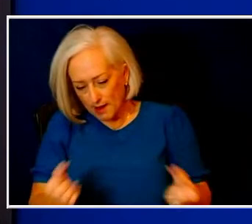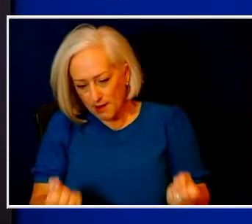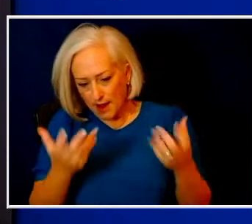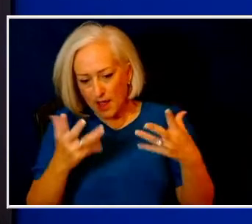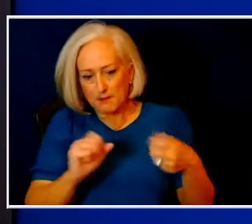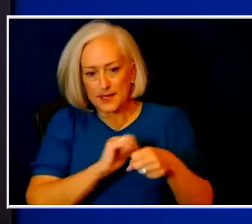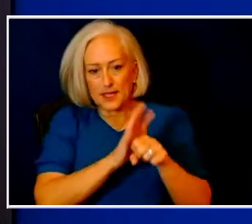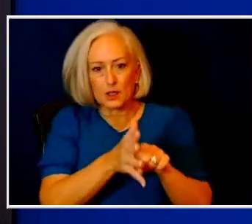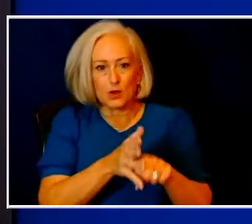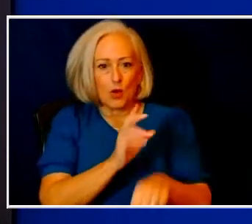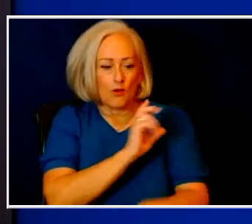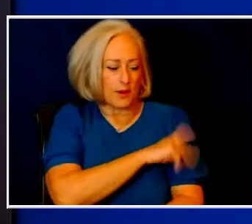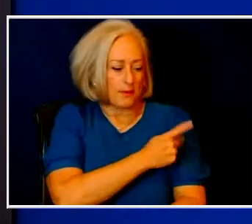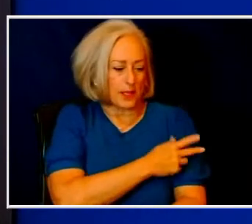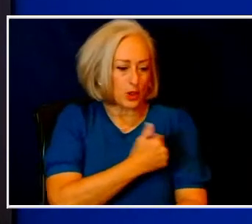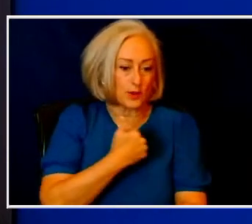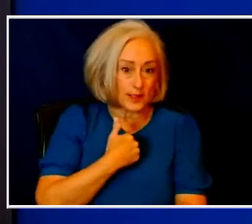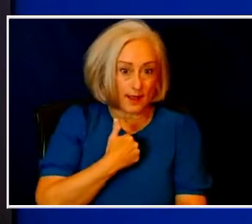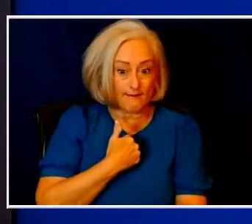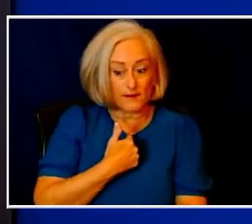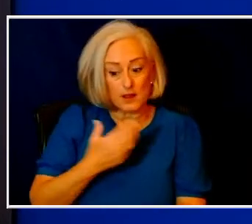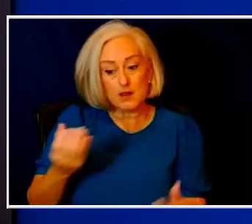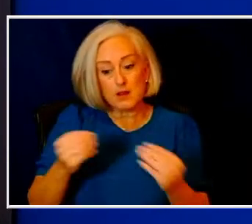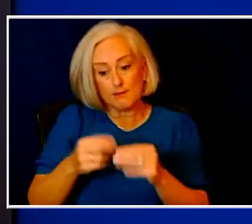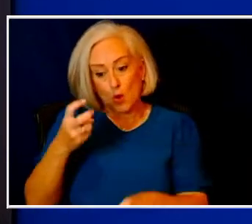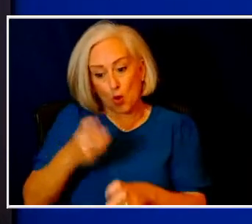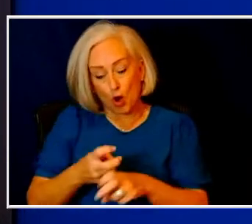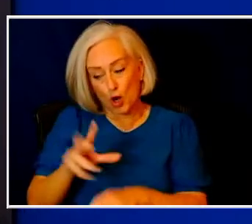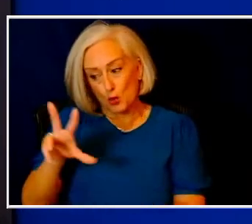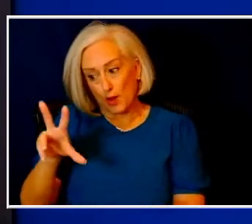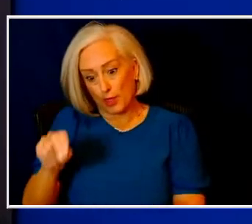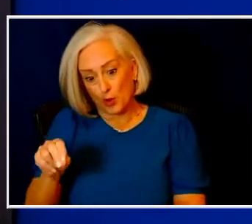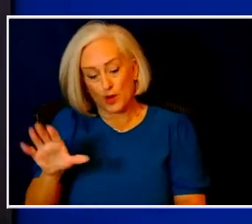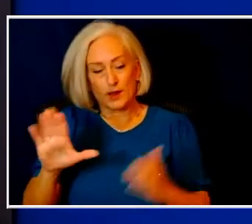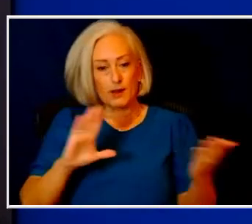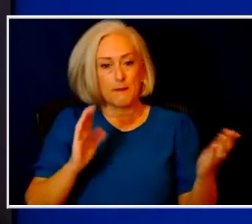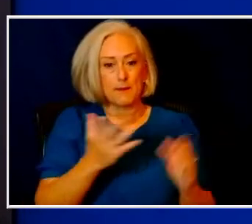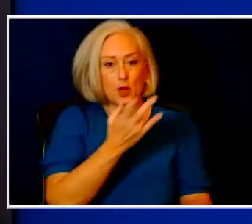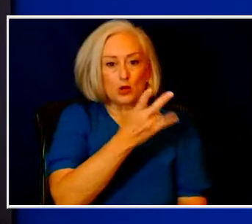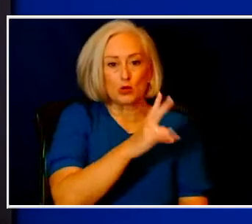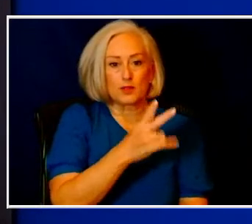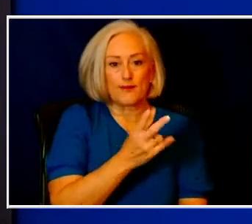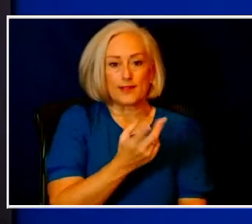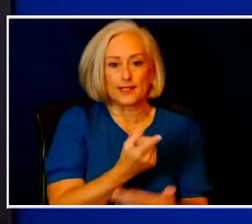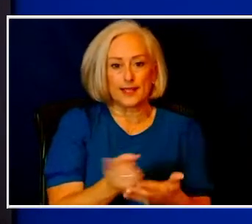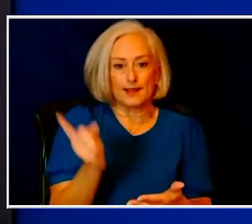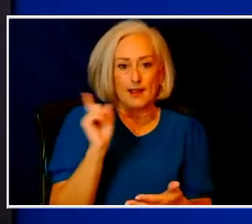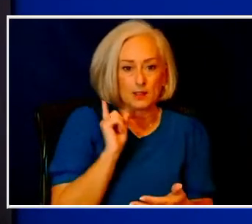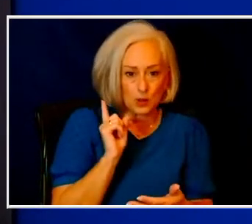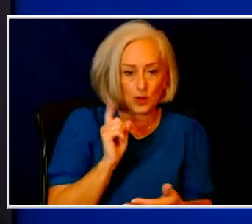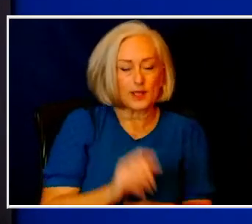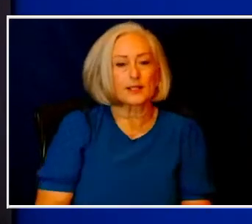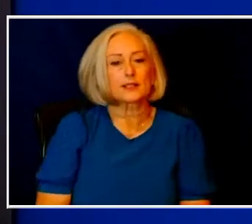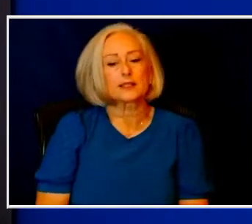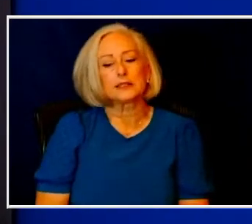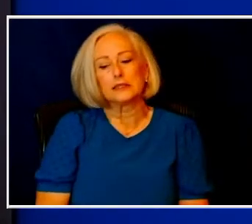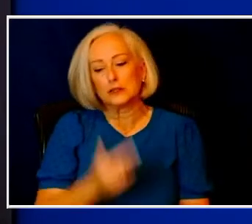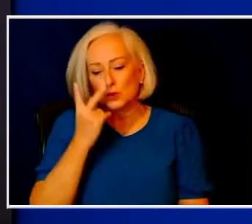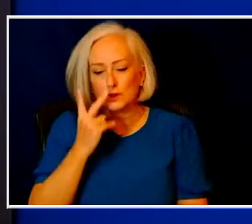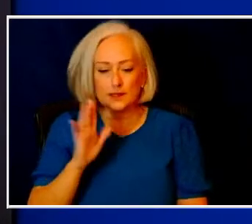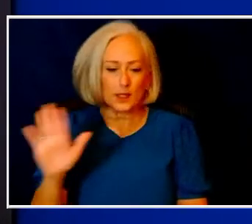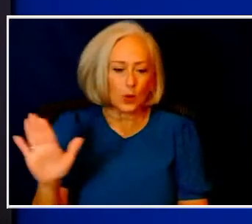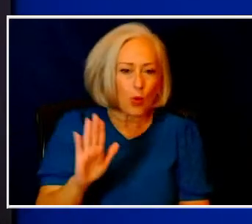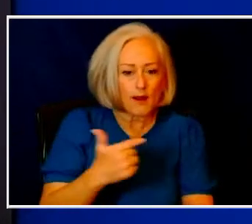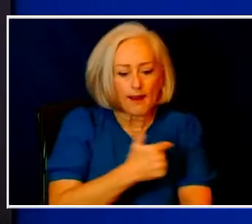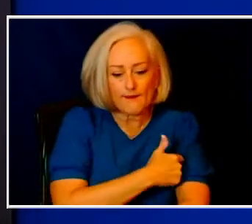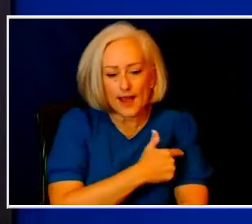with 30 compared to 17. Trying to just get a breakdown of the information about vaccination status, age, transfer, things